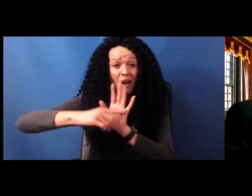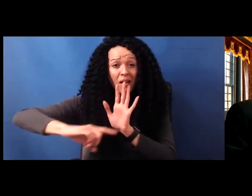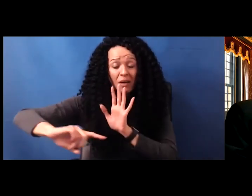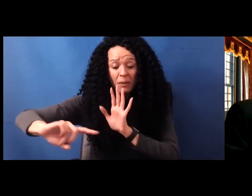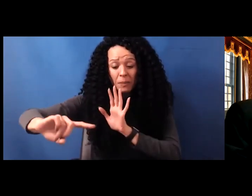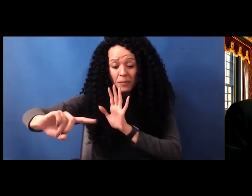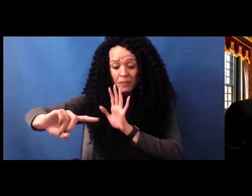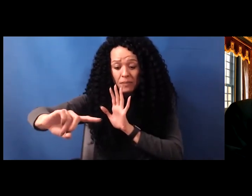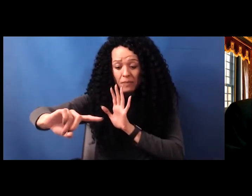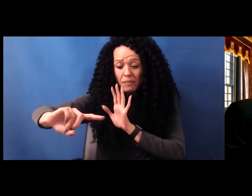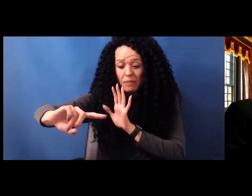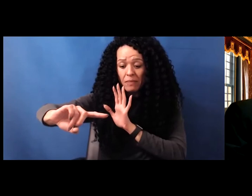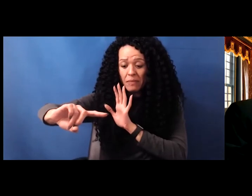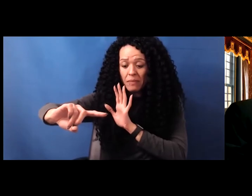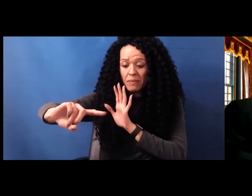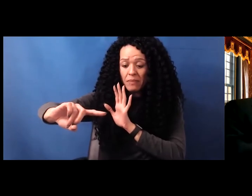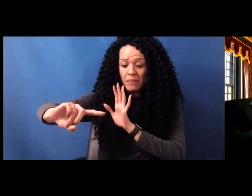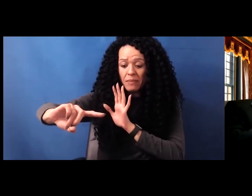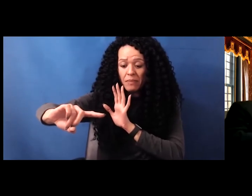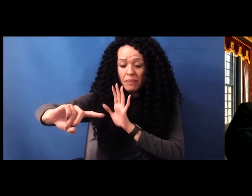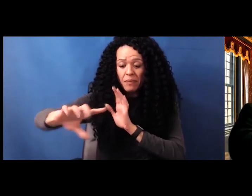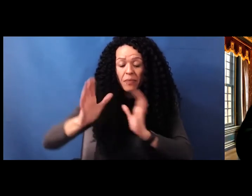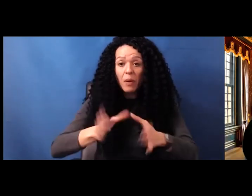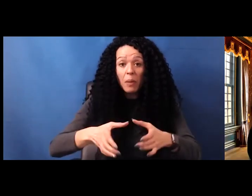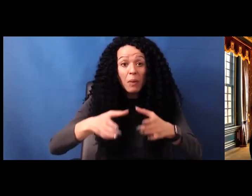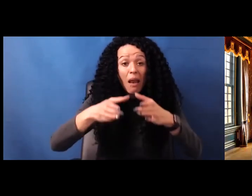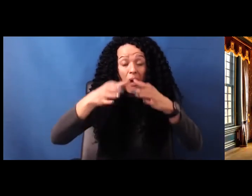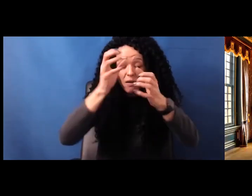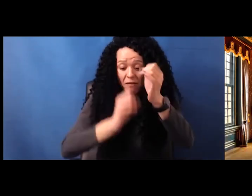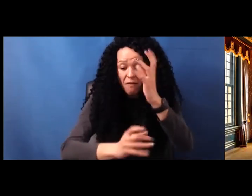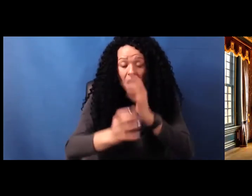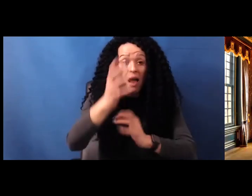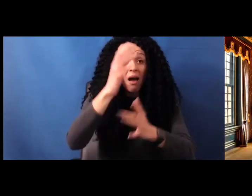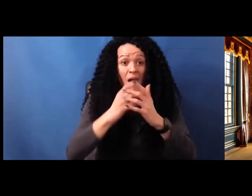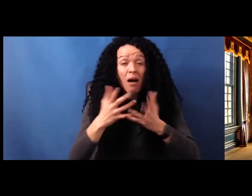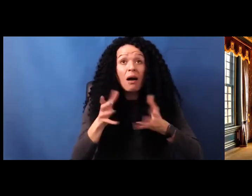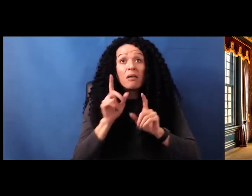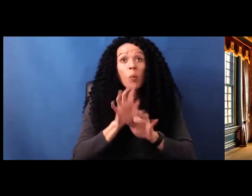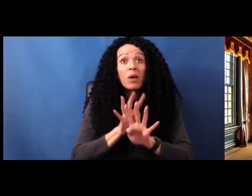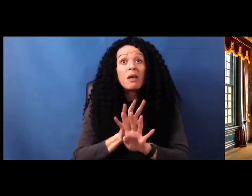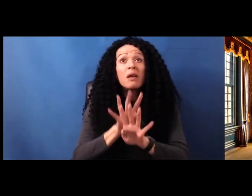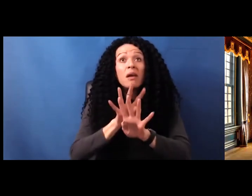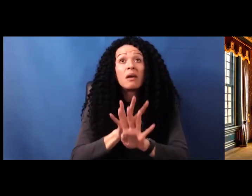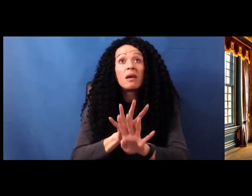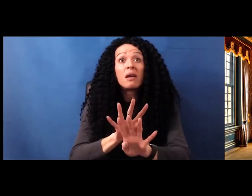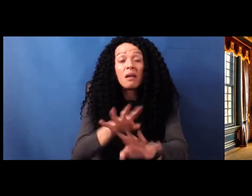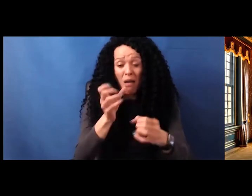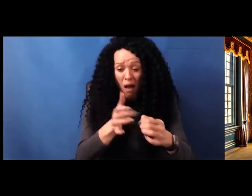columns glow. A hops we left